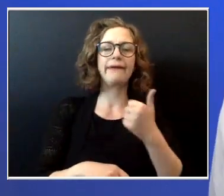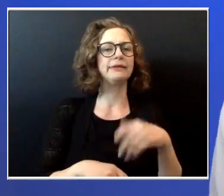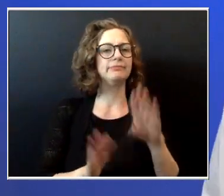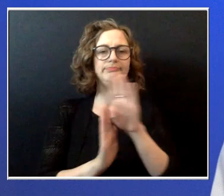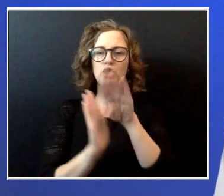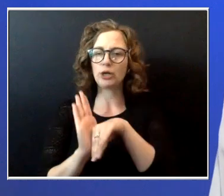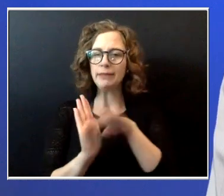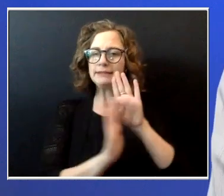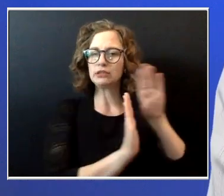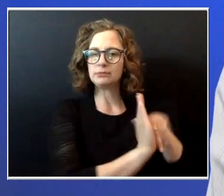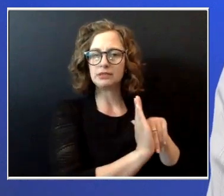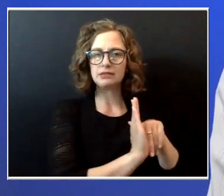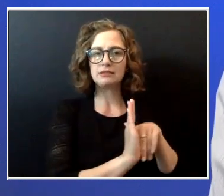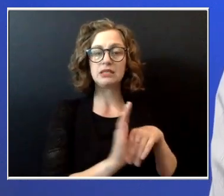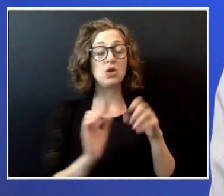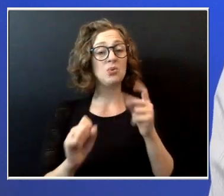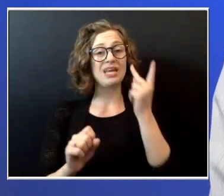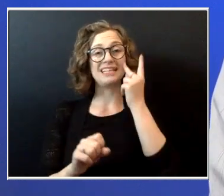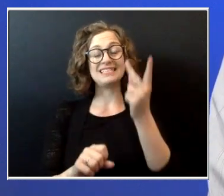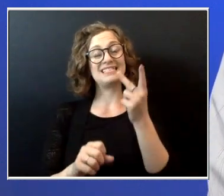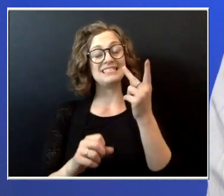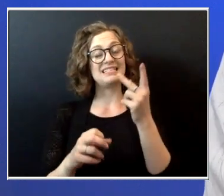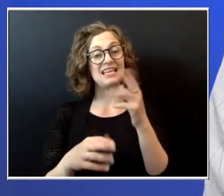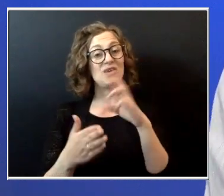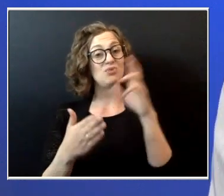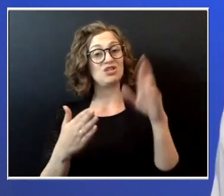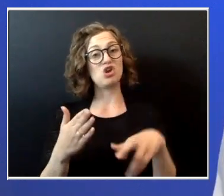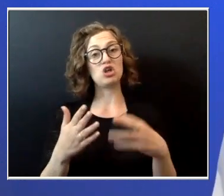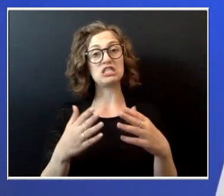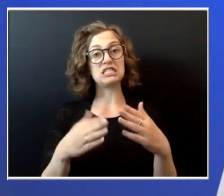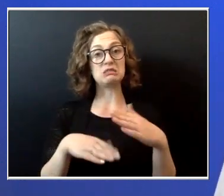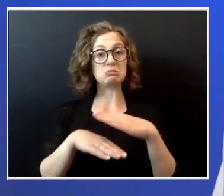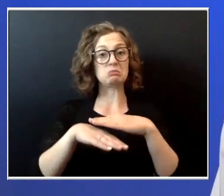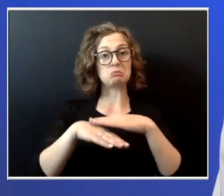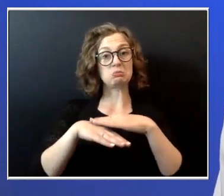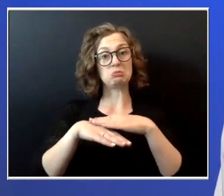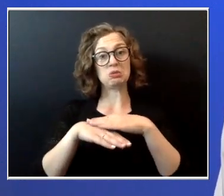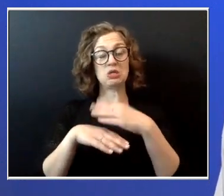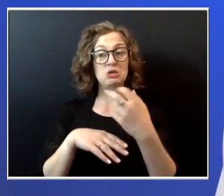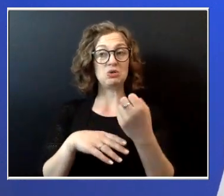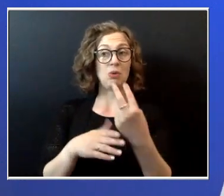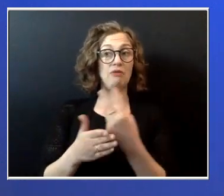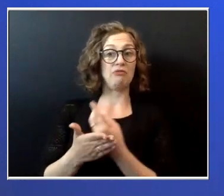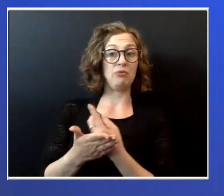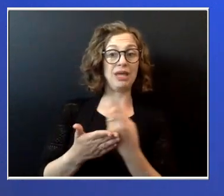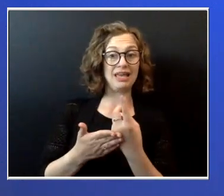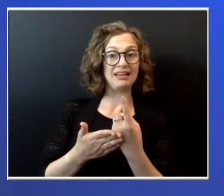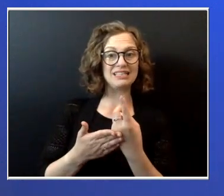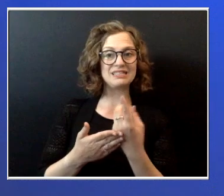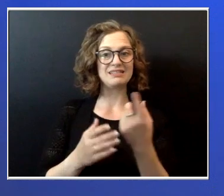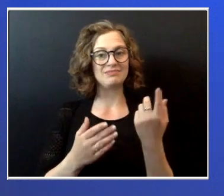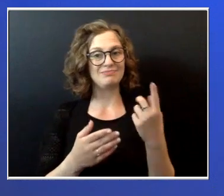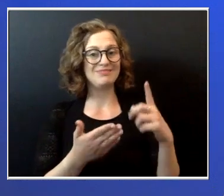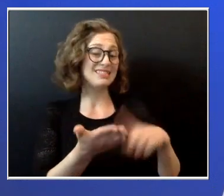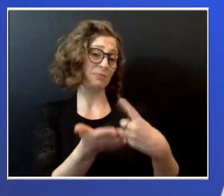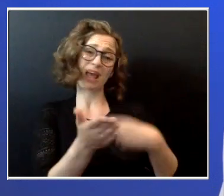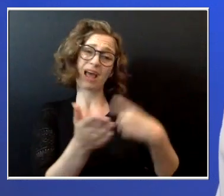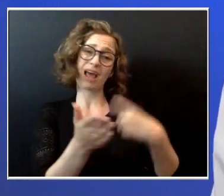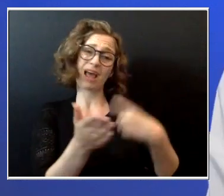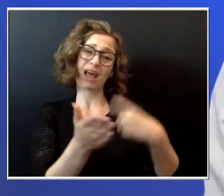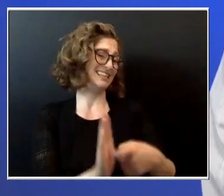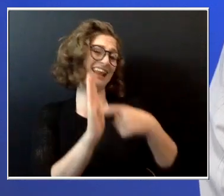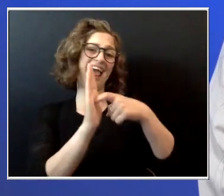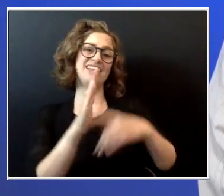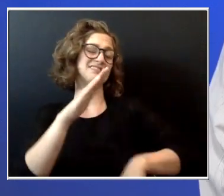as little as 12 weeks, but I have been telling patients 12 weeks to 12 months. Yeah. I started this last summer, and I think for the majority